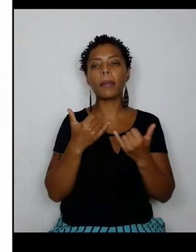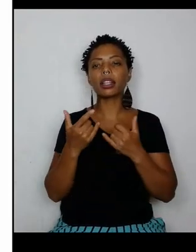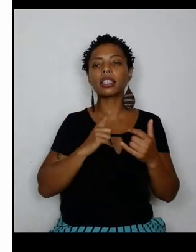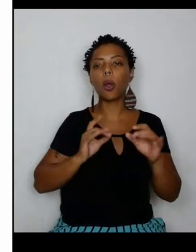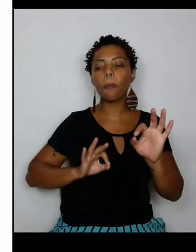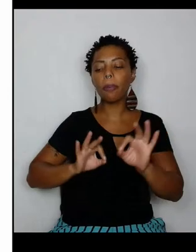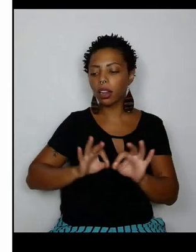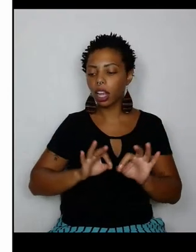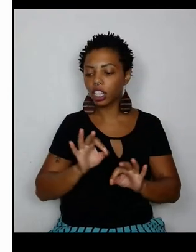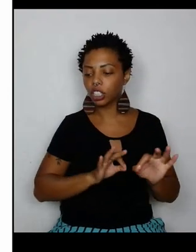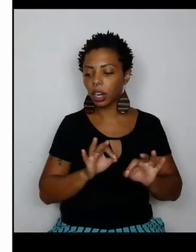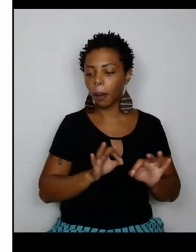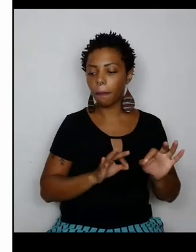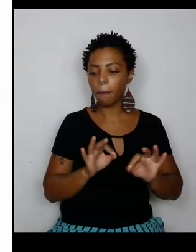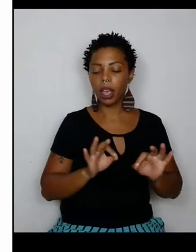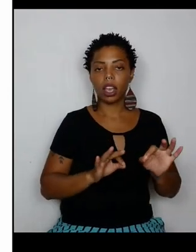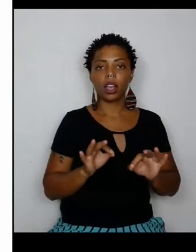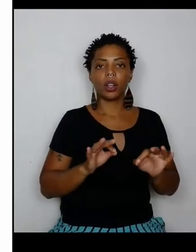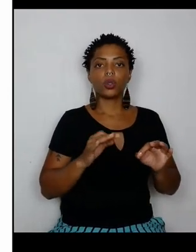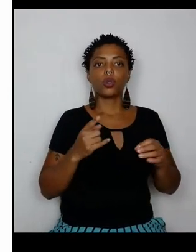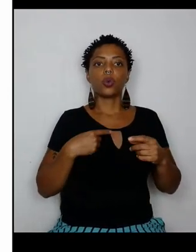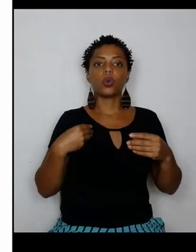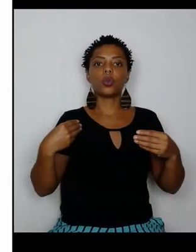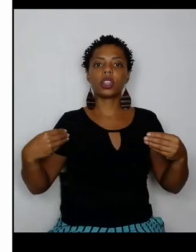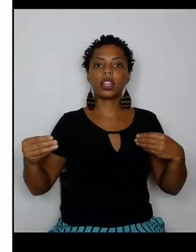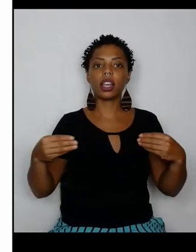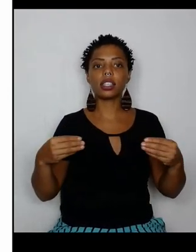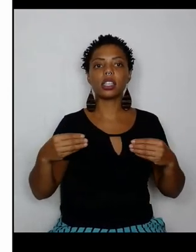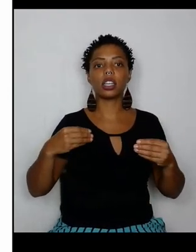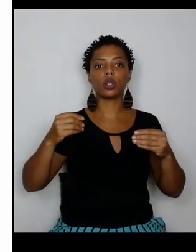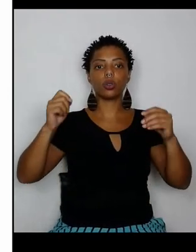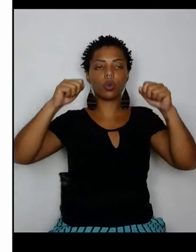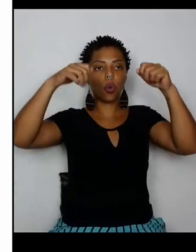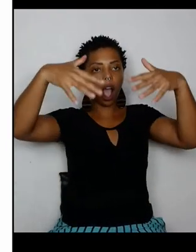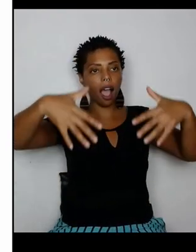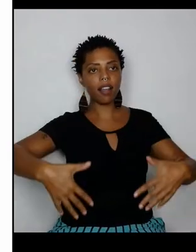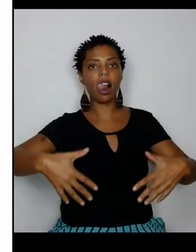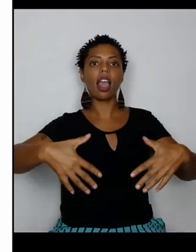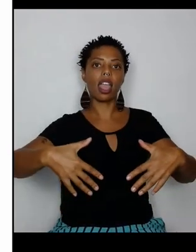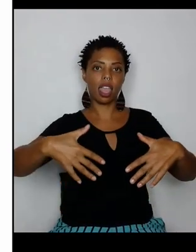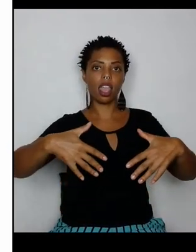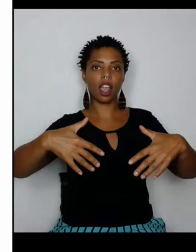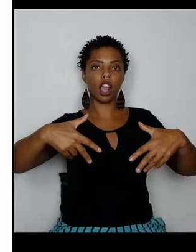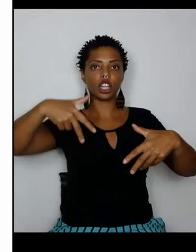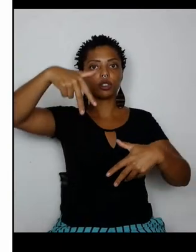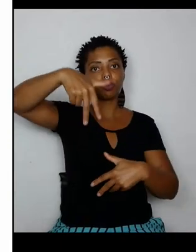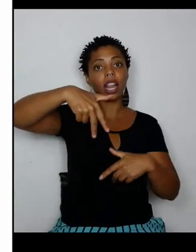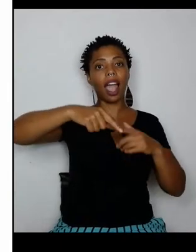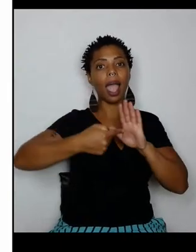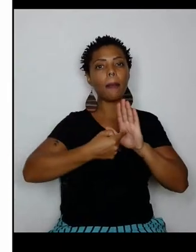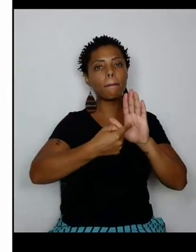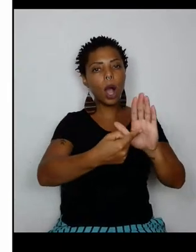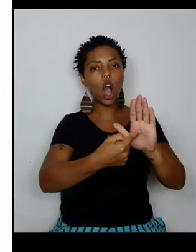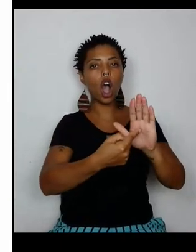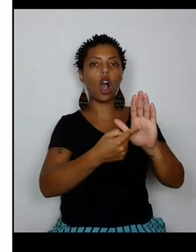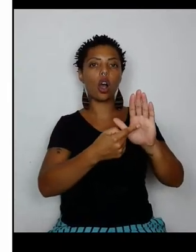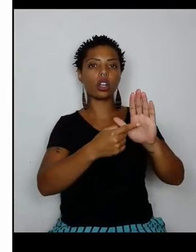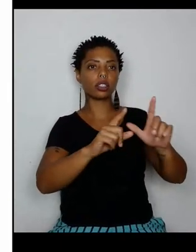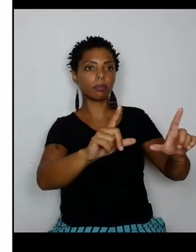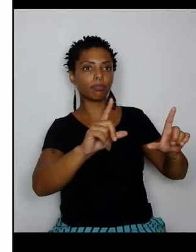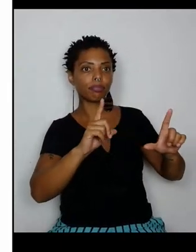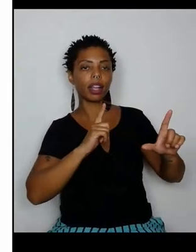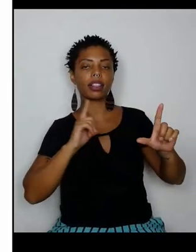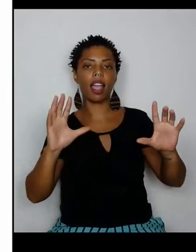context this drapings were put in the background and that's where the